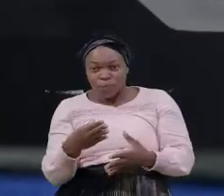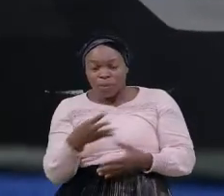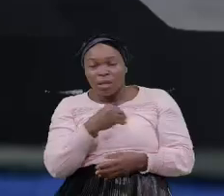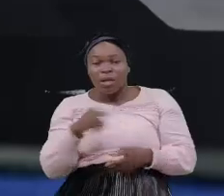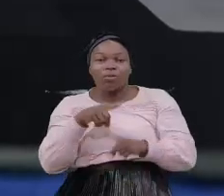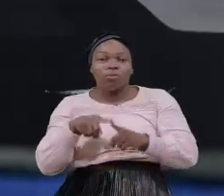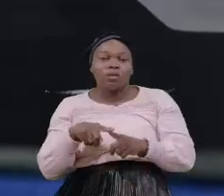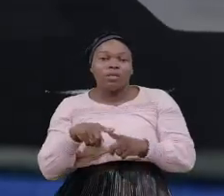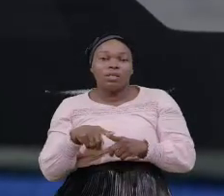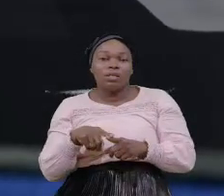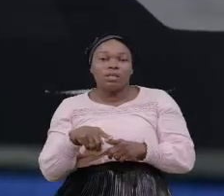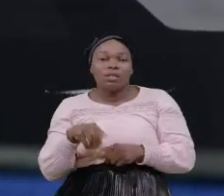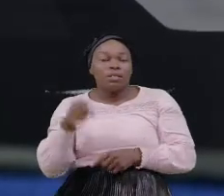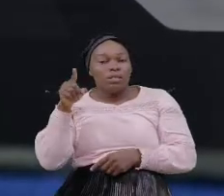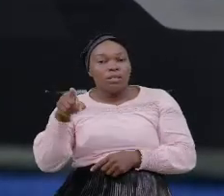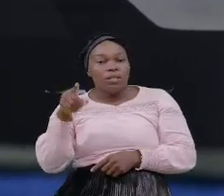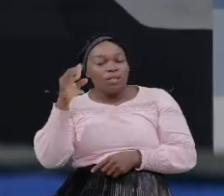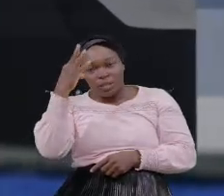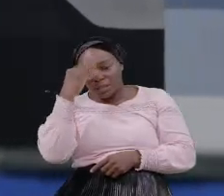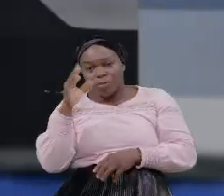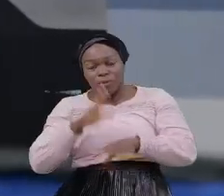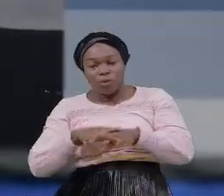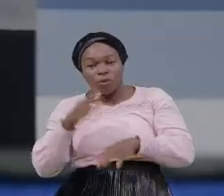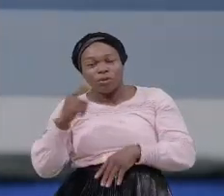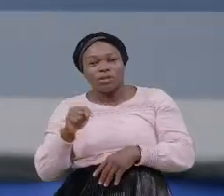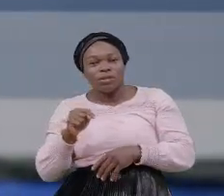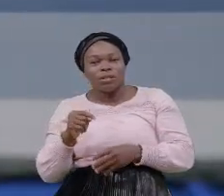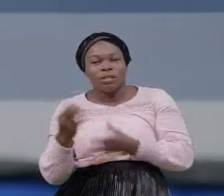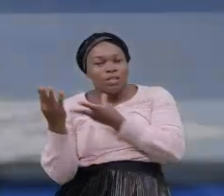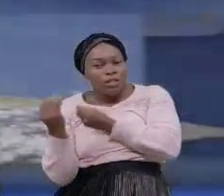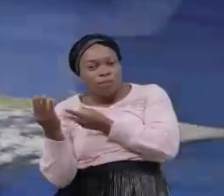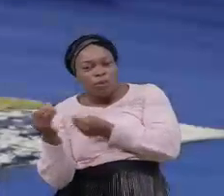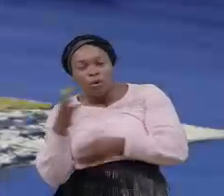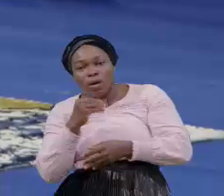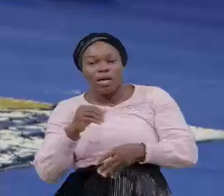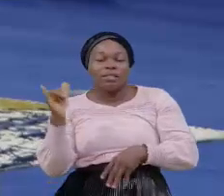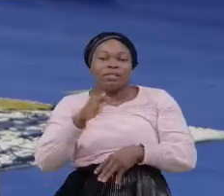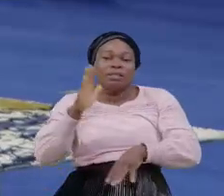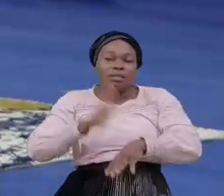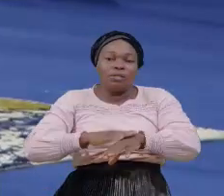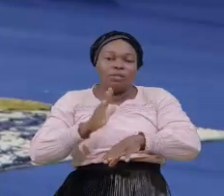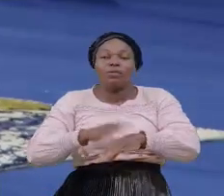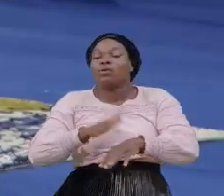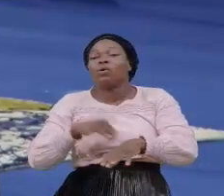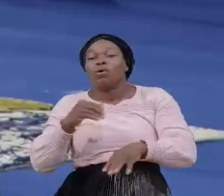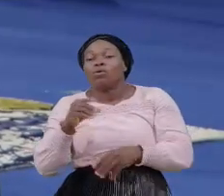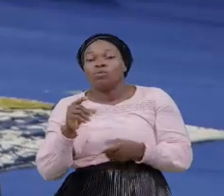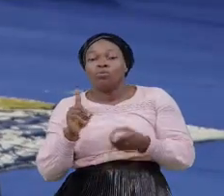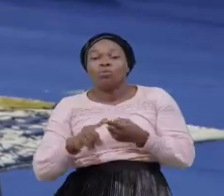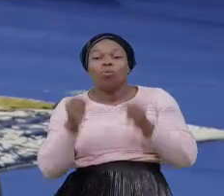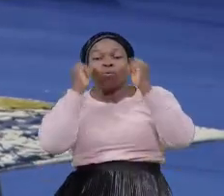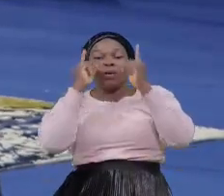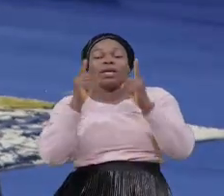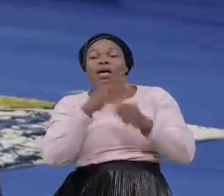and they tapped him and they beat him and they woke him up, don't you care that we'll perish? He just got